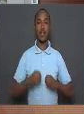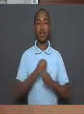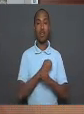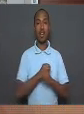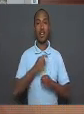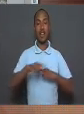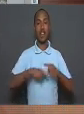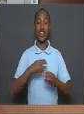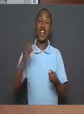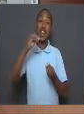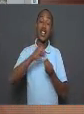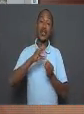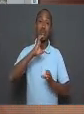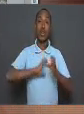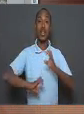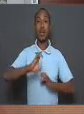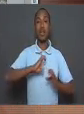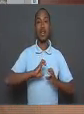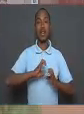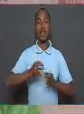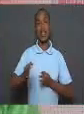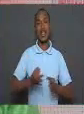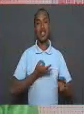in addition to chemical analysis.